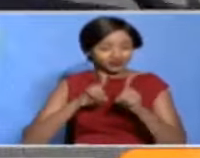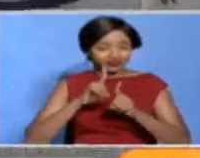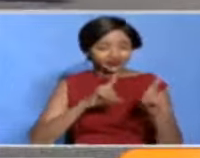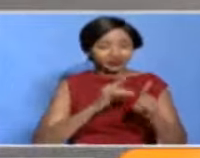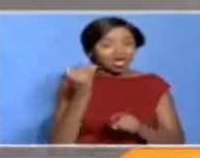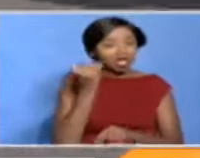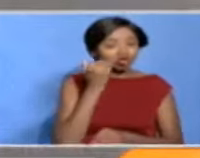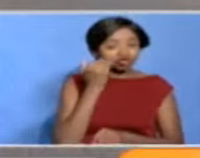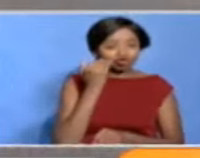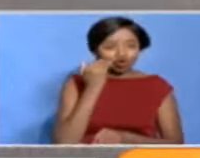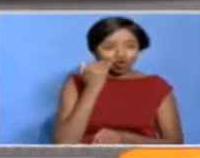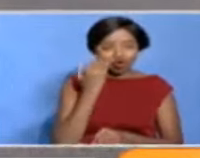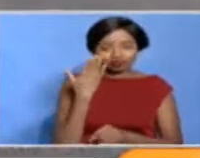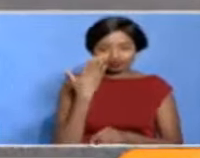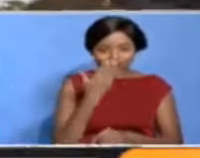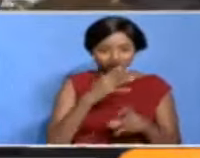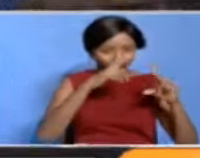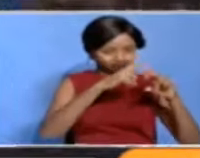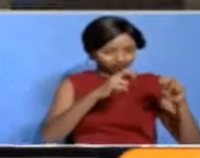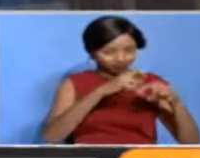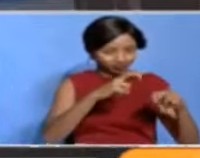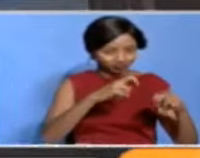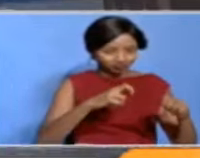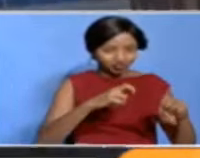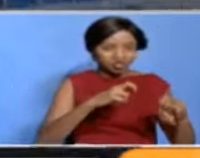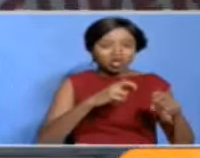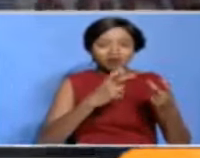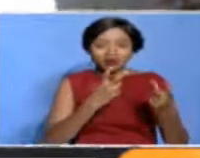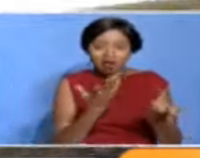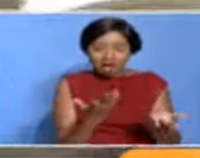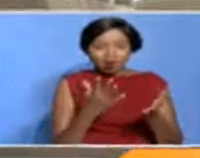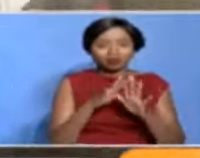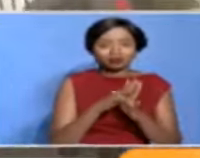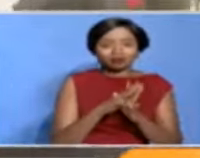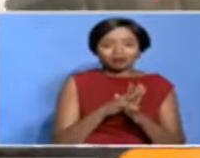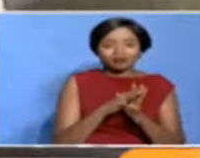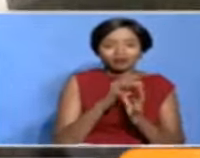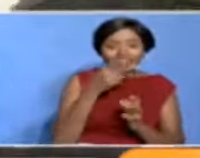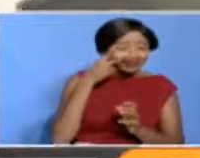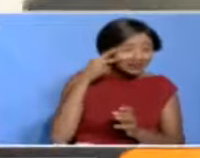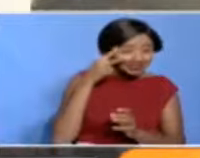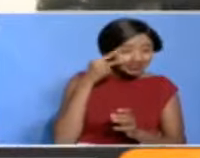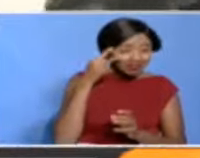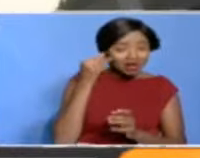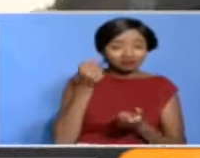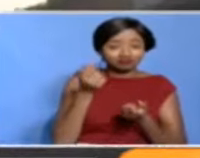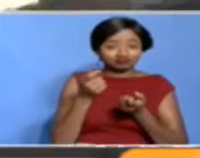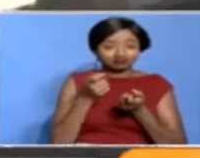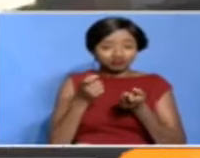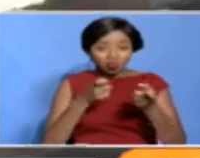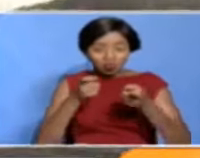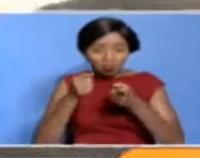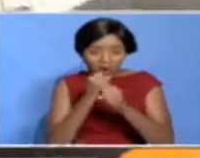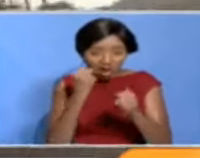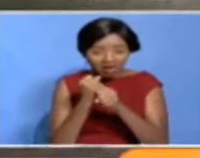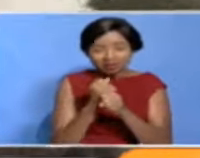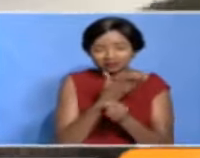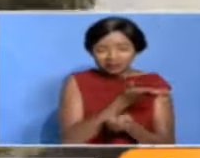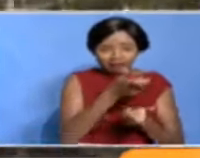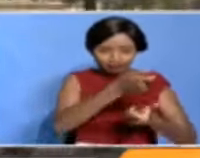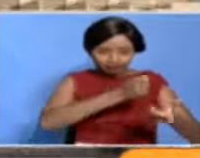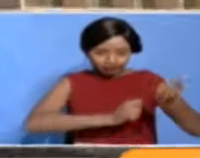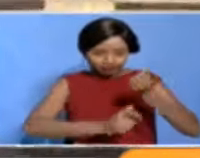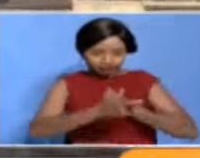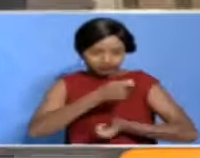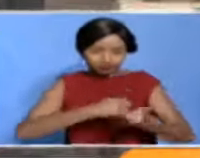in the first days following the January attack to investigate suspicions that Al-Shabaab operatives are still actively recruiting